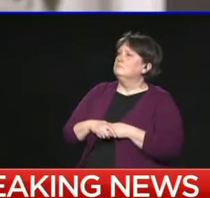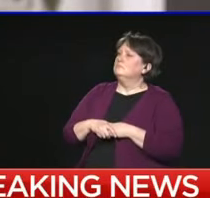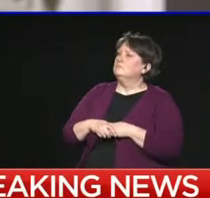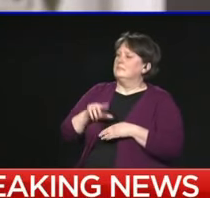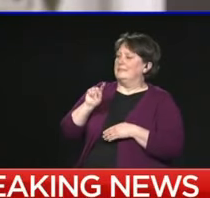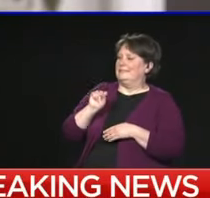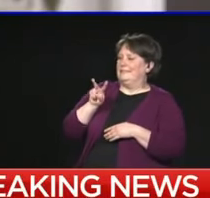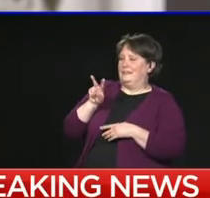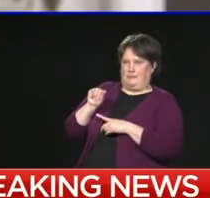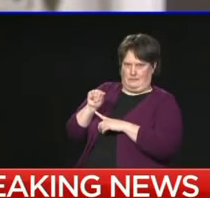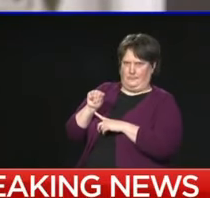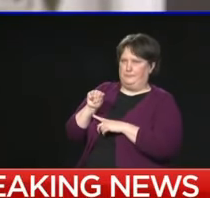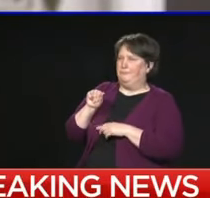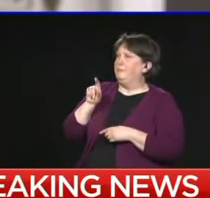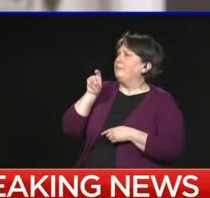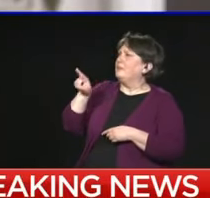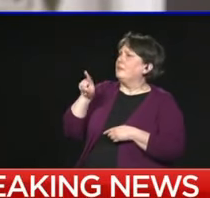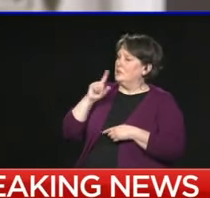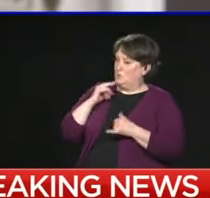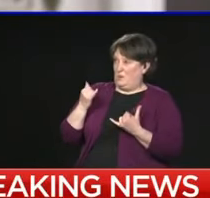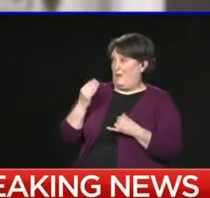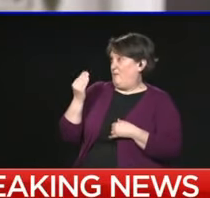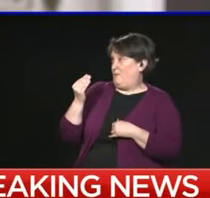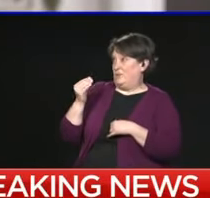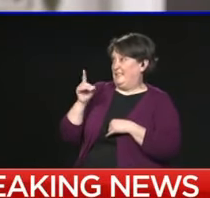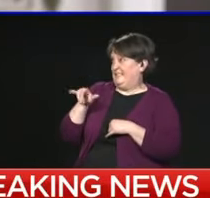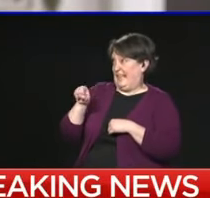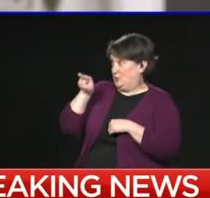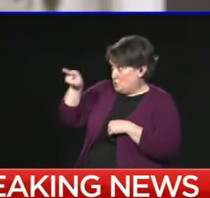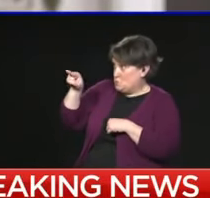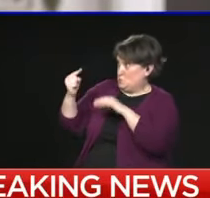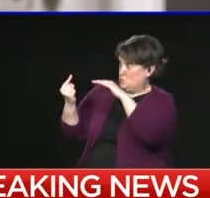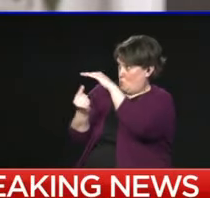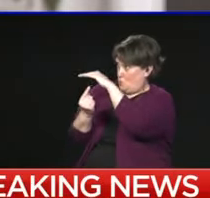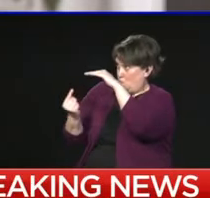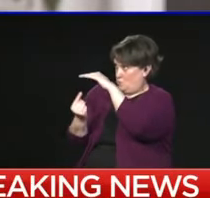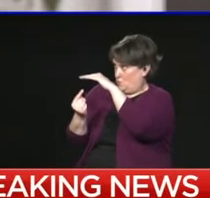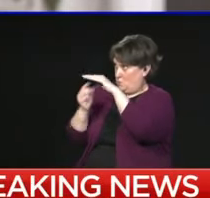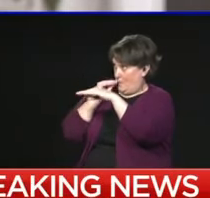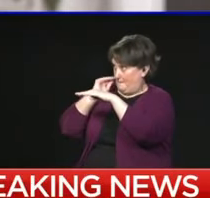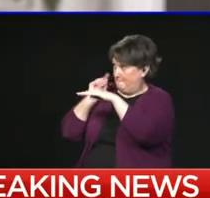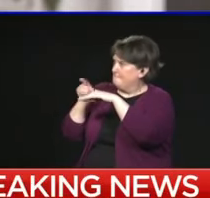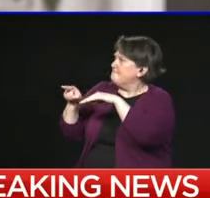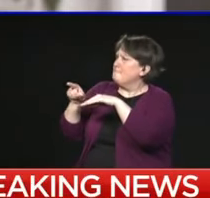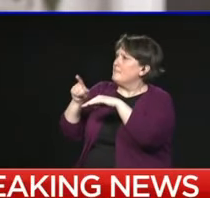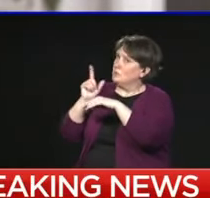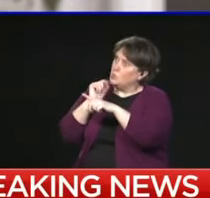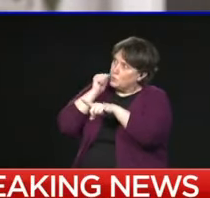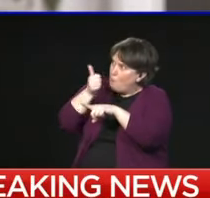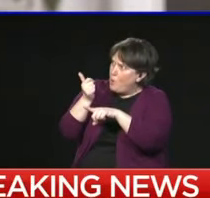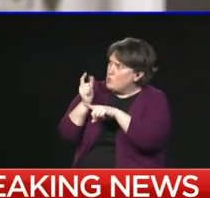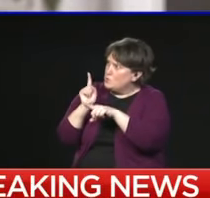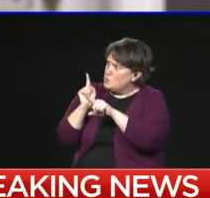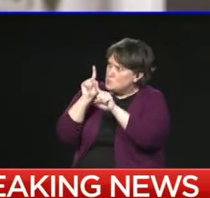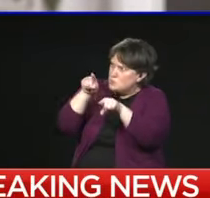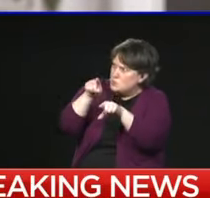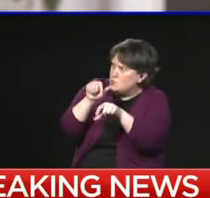maintenant TVA. Prime Minister, this is your 14th day of self-isolation. Does that mean you